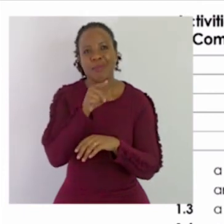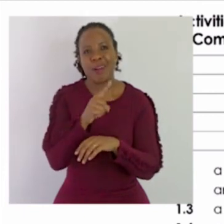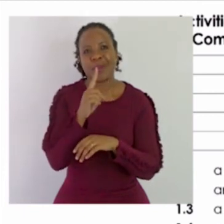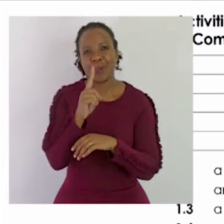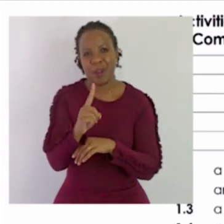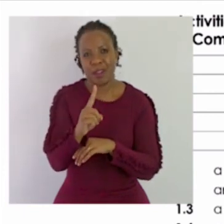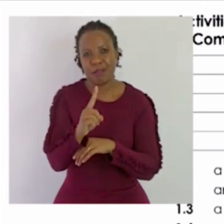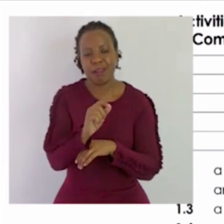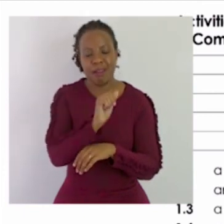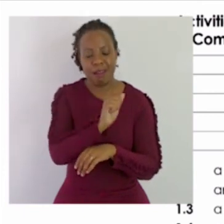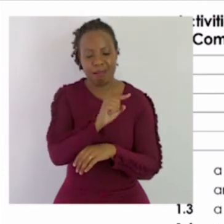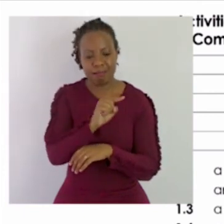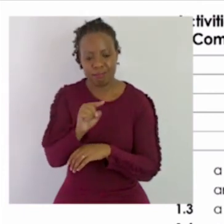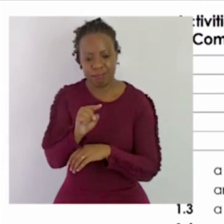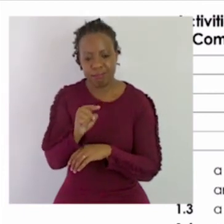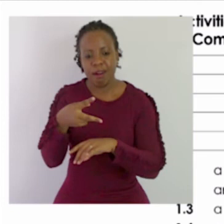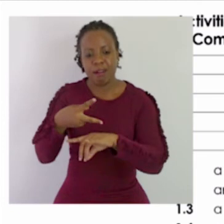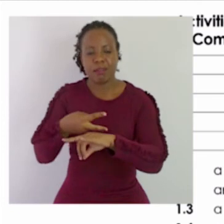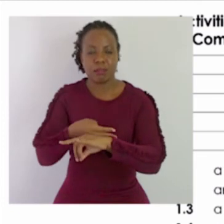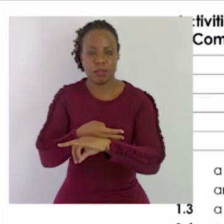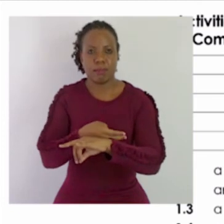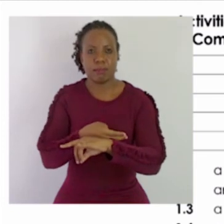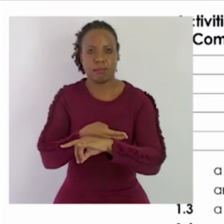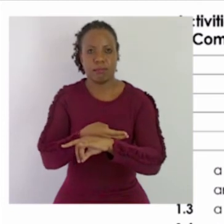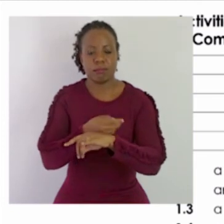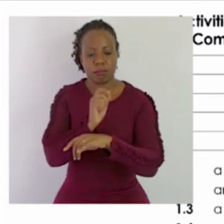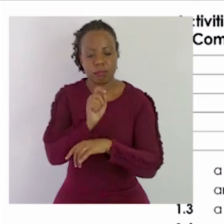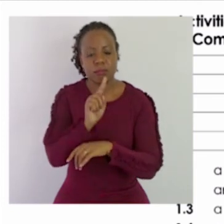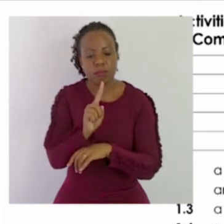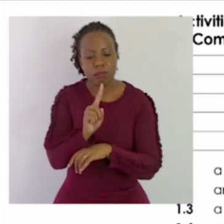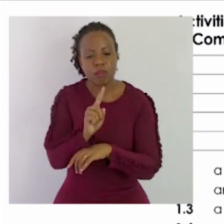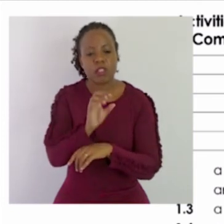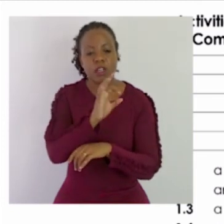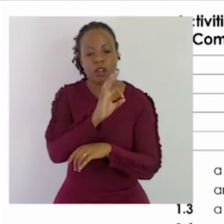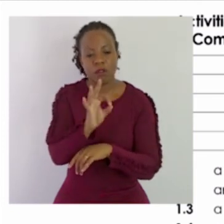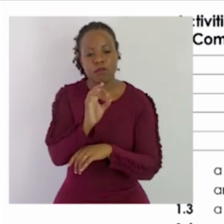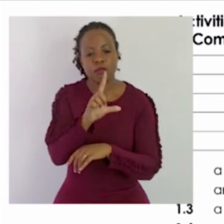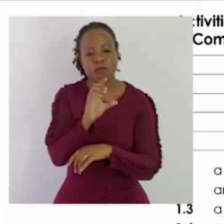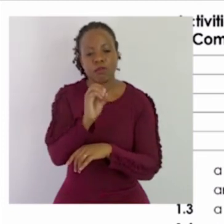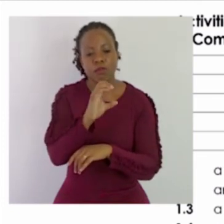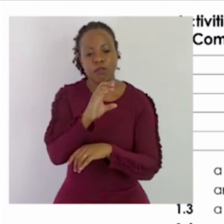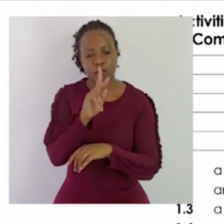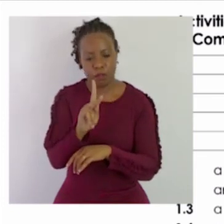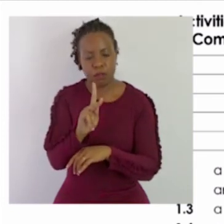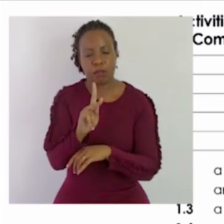a dash of sheep. We say a flock of sheep.